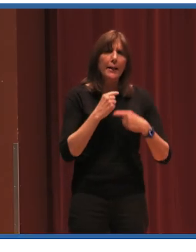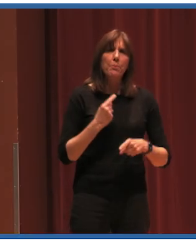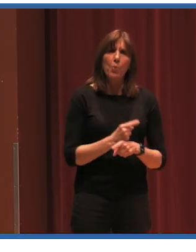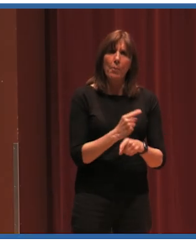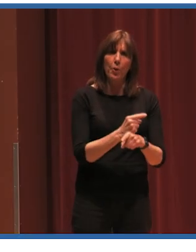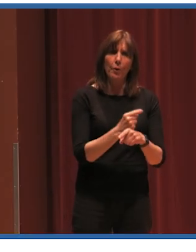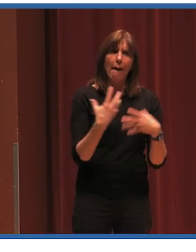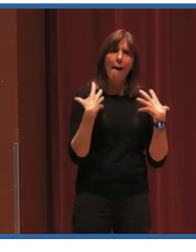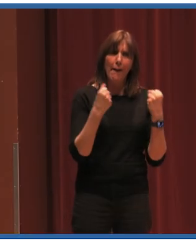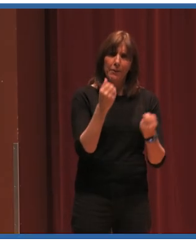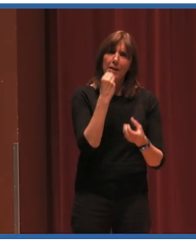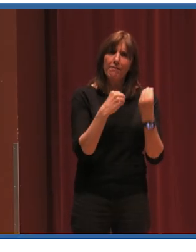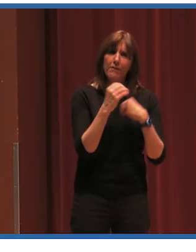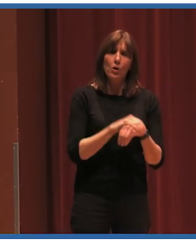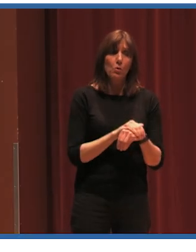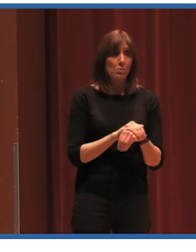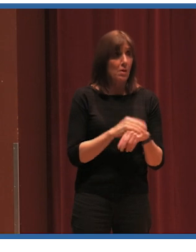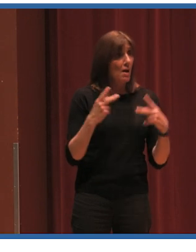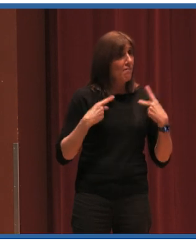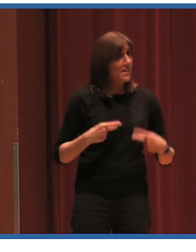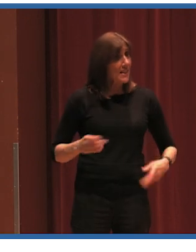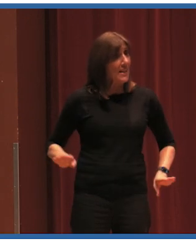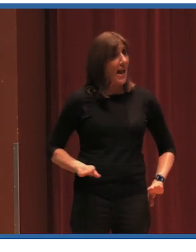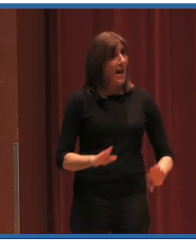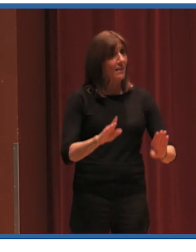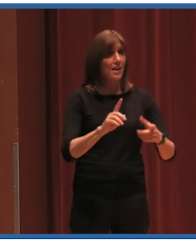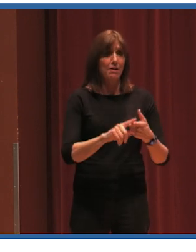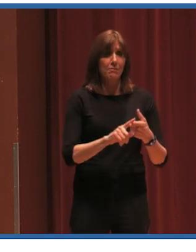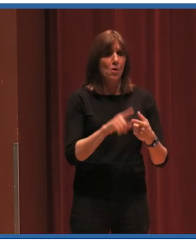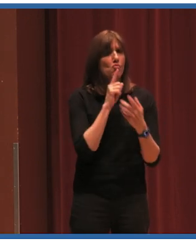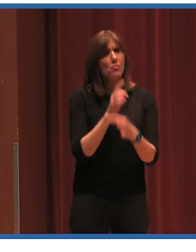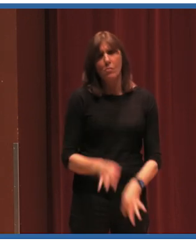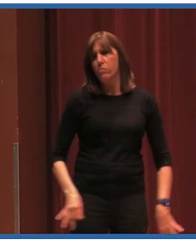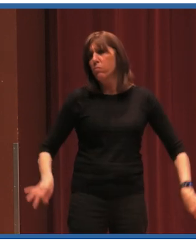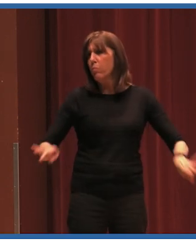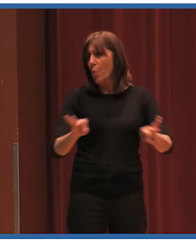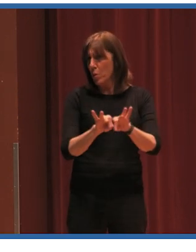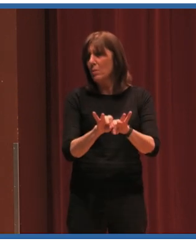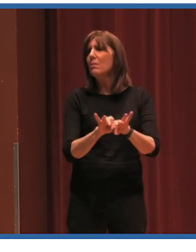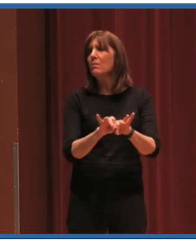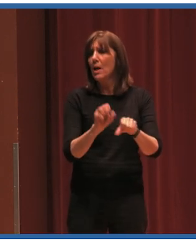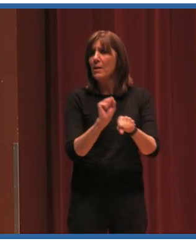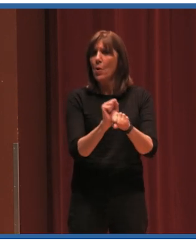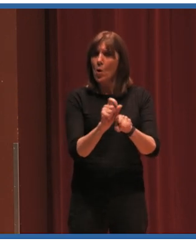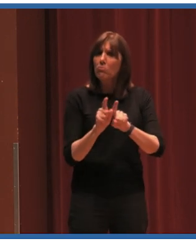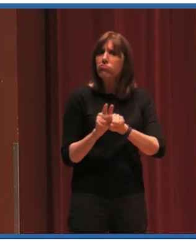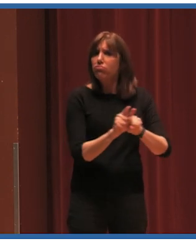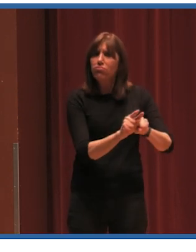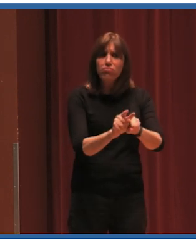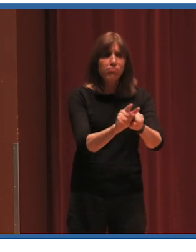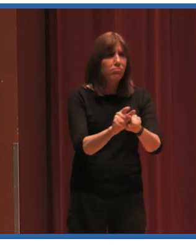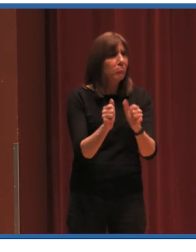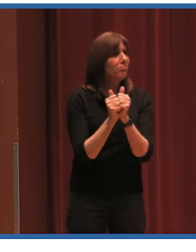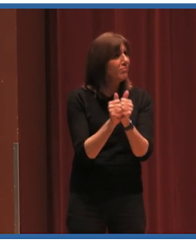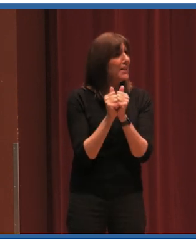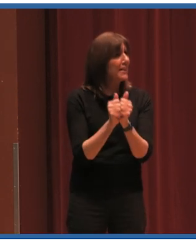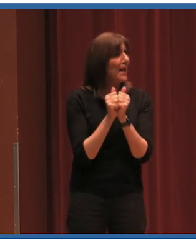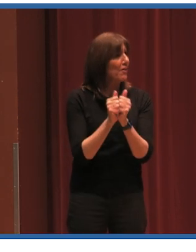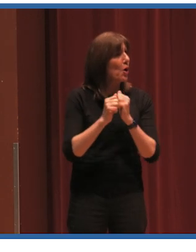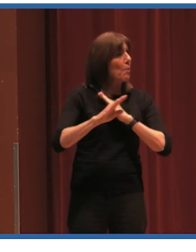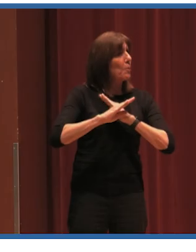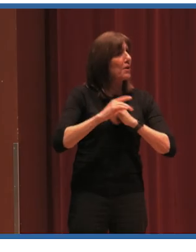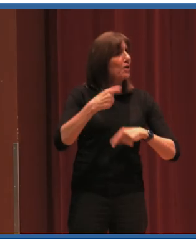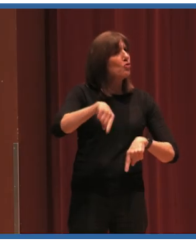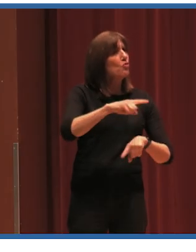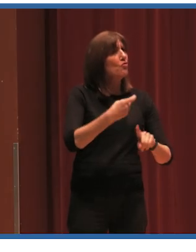That and being physically active are incredibly important. Those work together to protect you from cancer. Fruits and vegetables have a lot